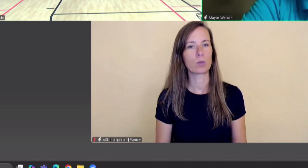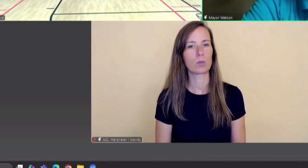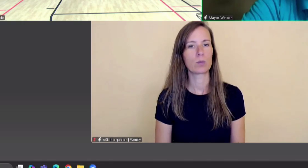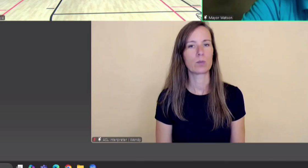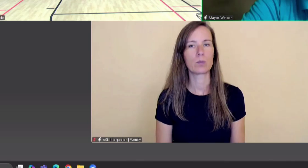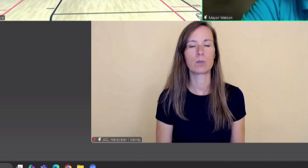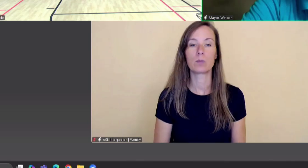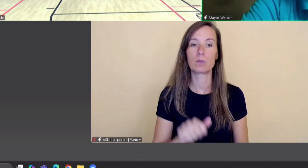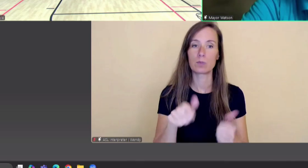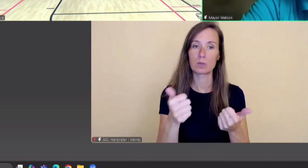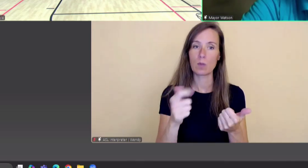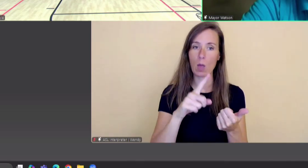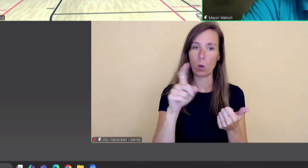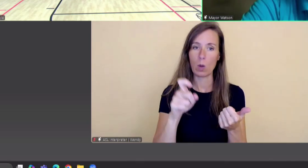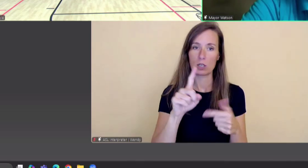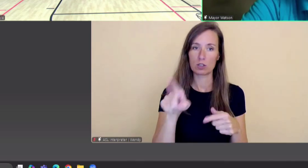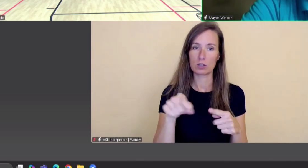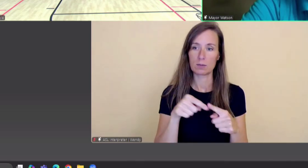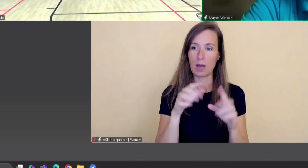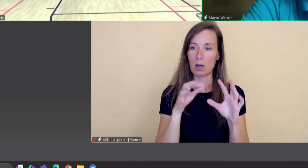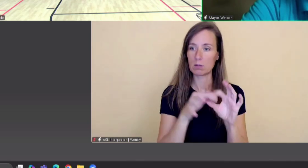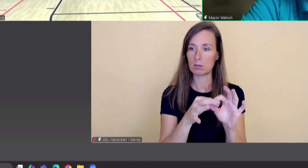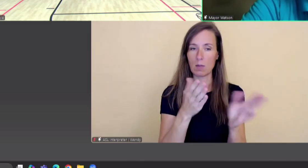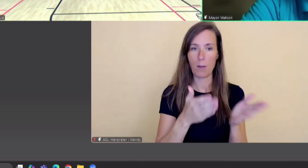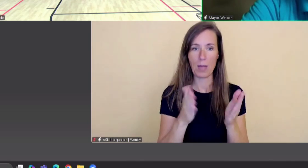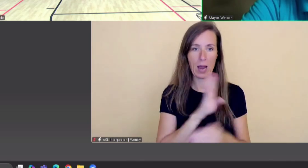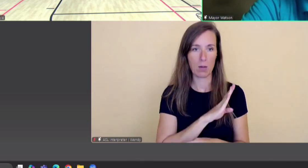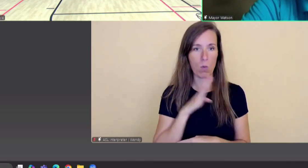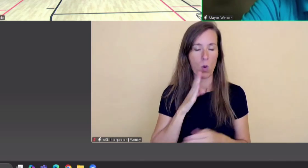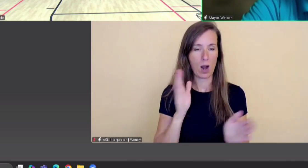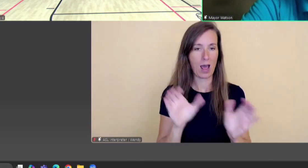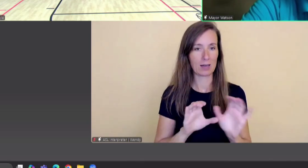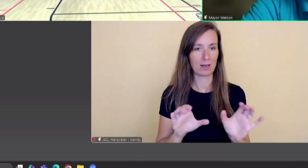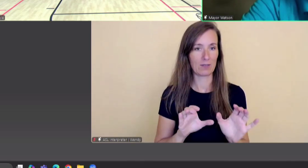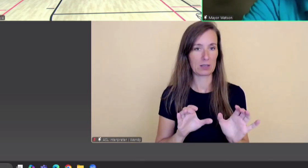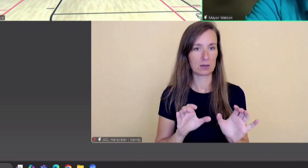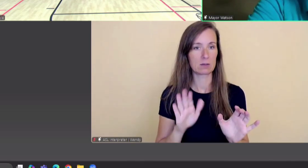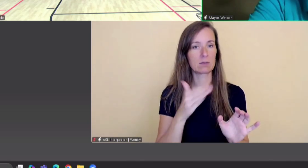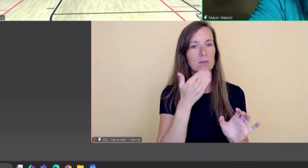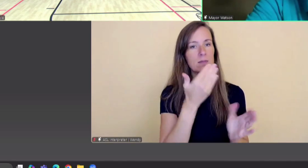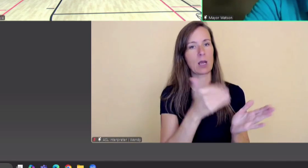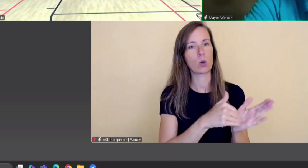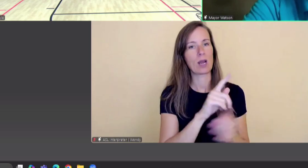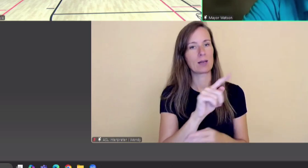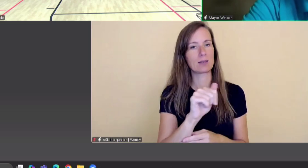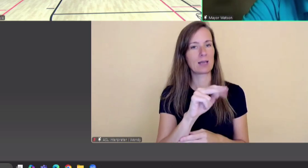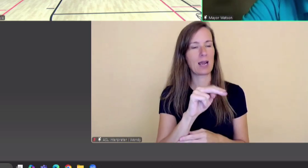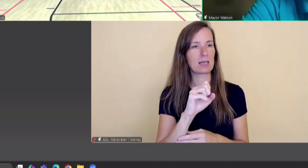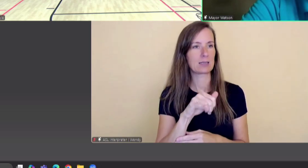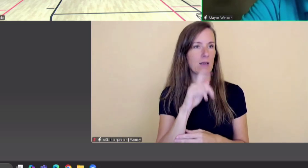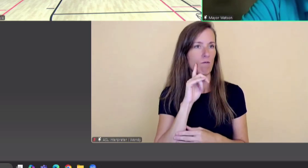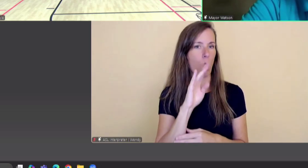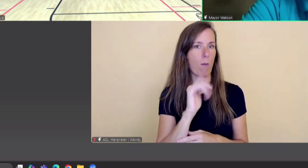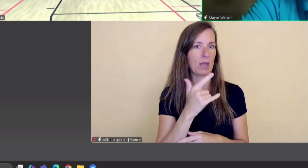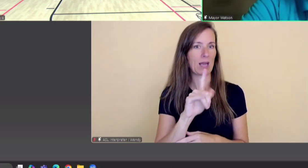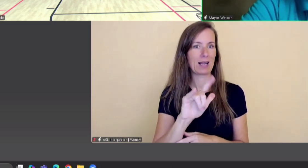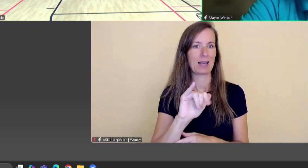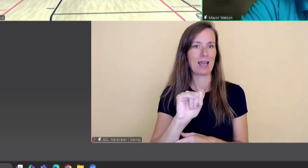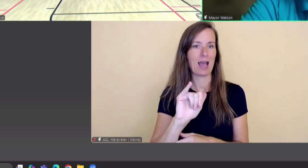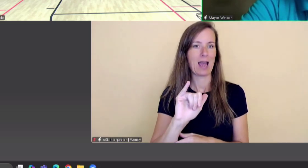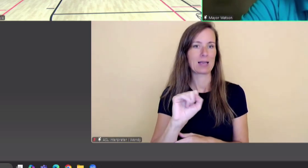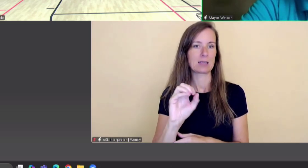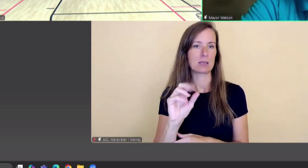Any further questions about the planning board activities? And thank you again, Councilmember Tanzi, for being the liaison.